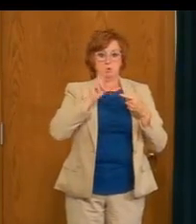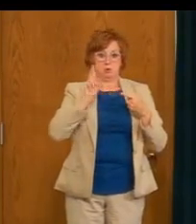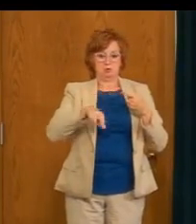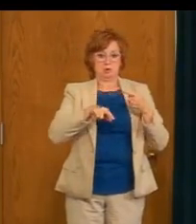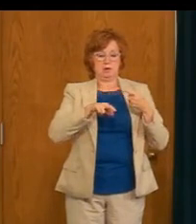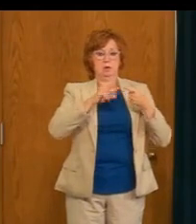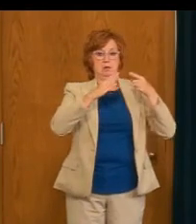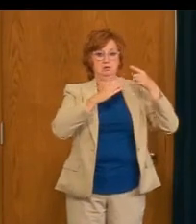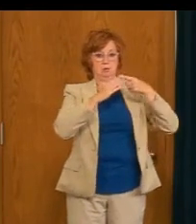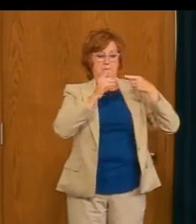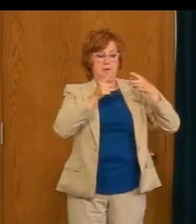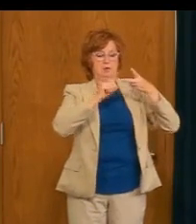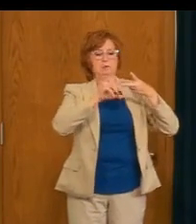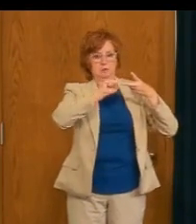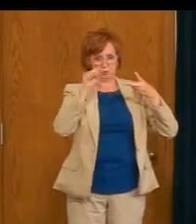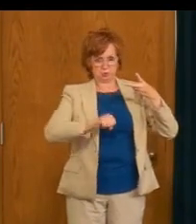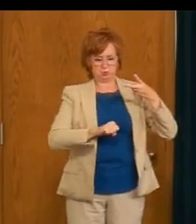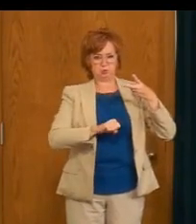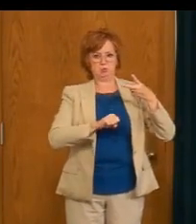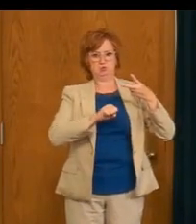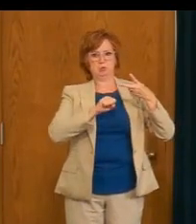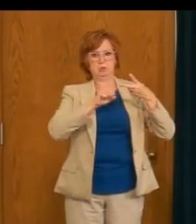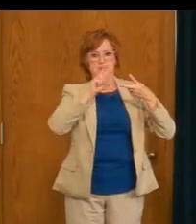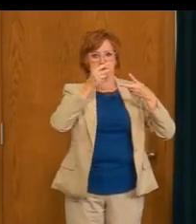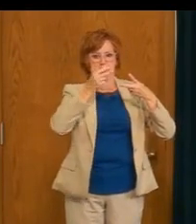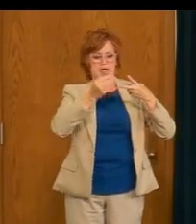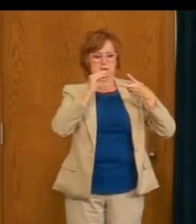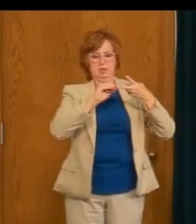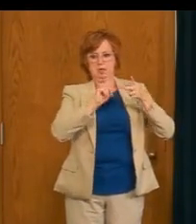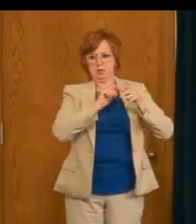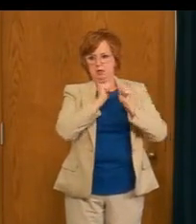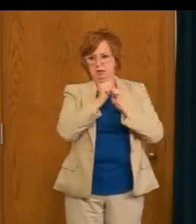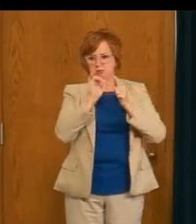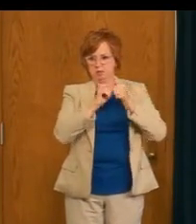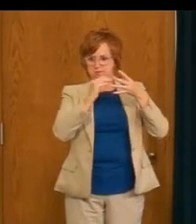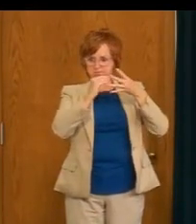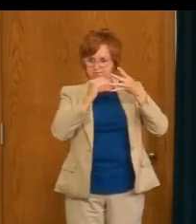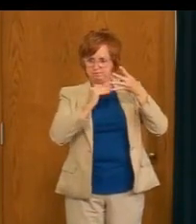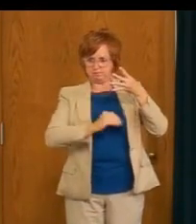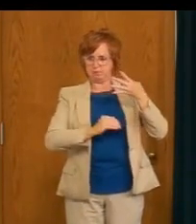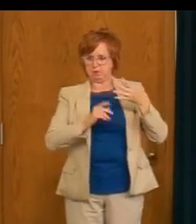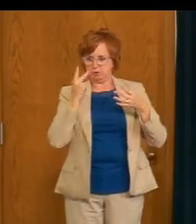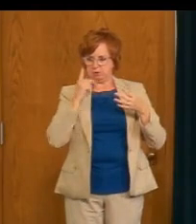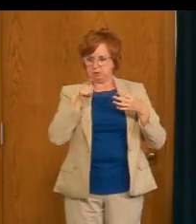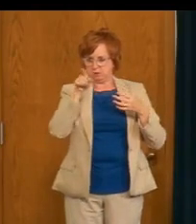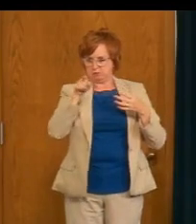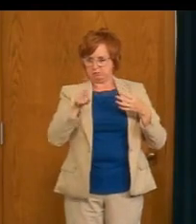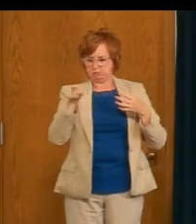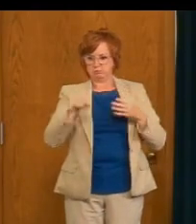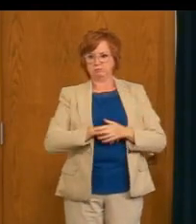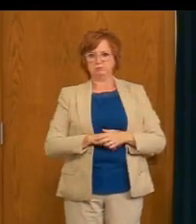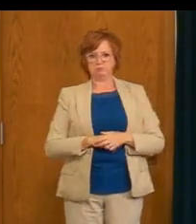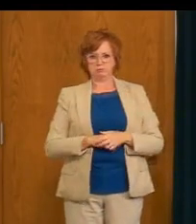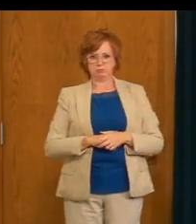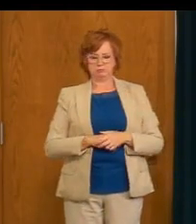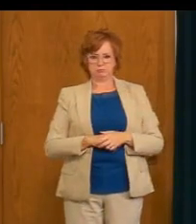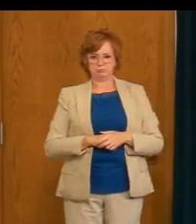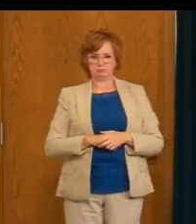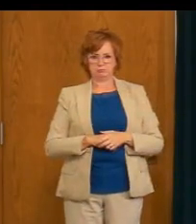by Saskatoon across all age groups. But then, we see a bit of a decline overall and in the younger age